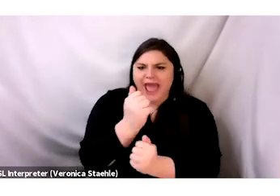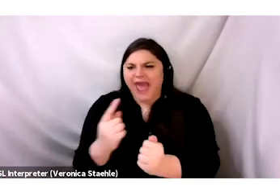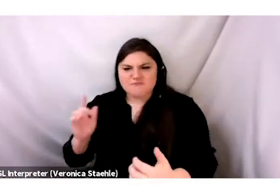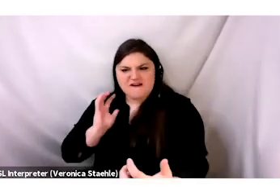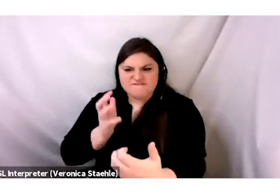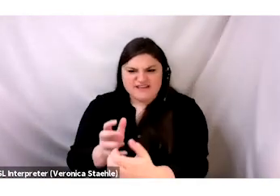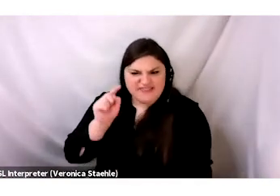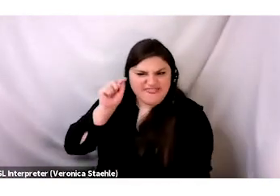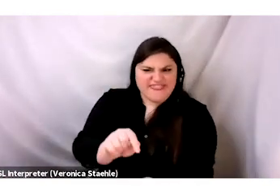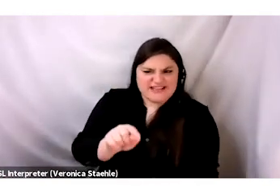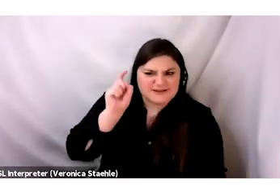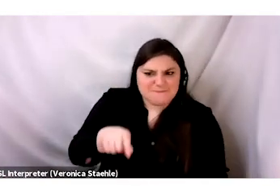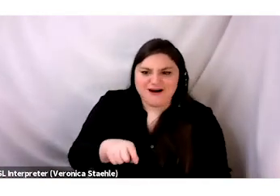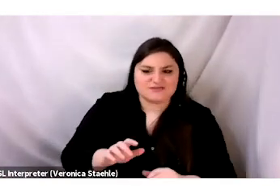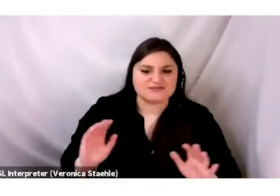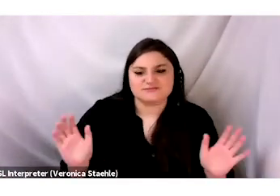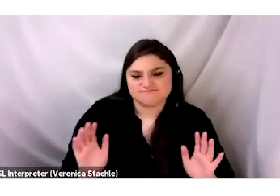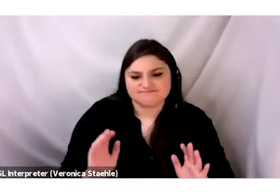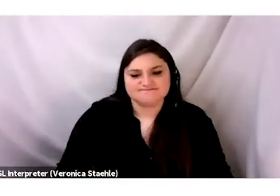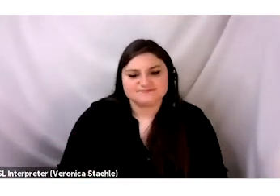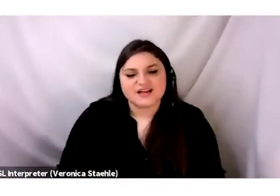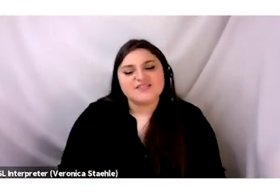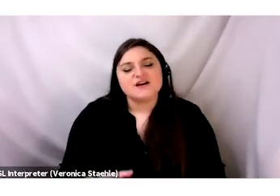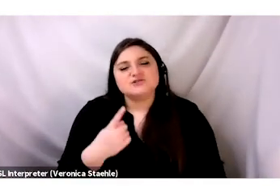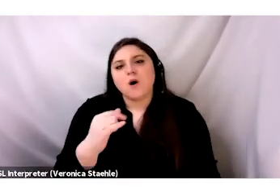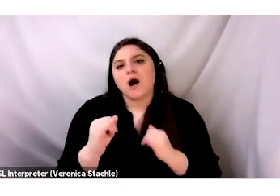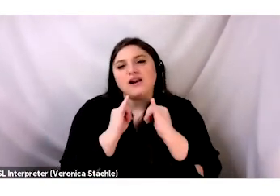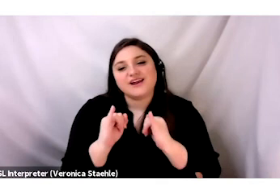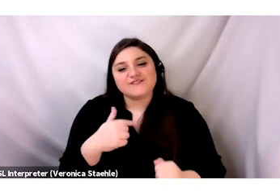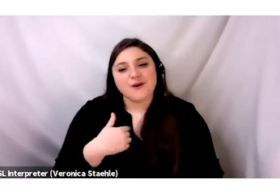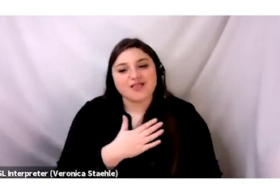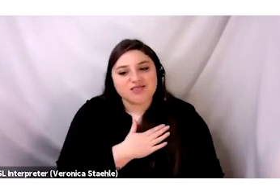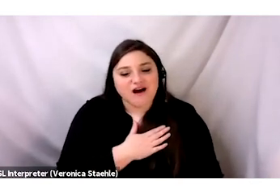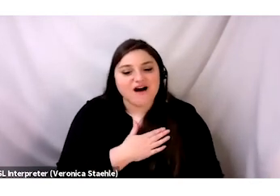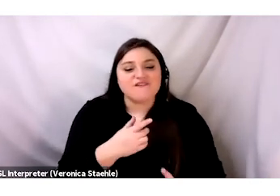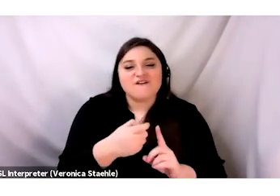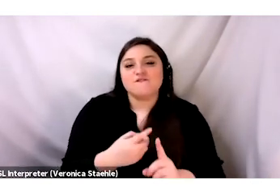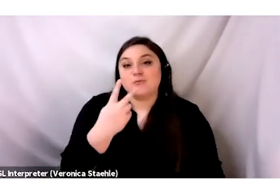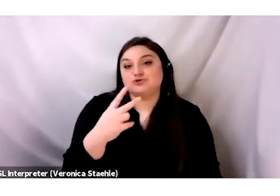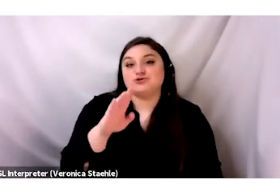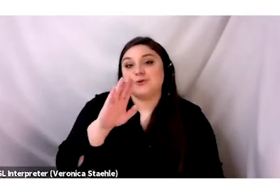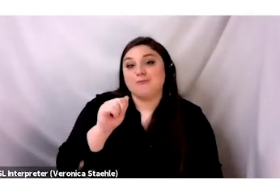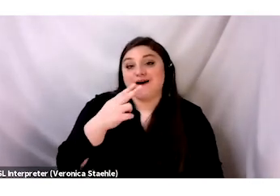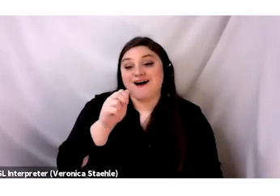In there's an interview that I really love between two